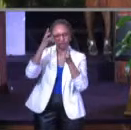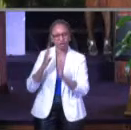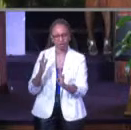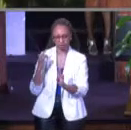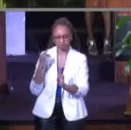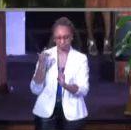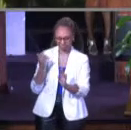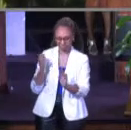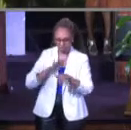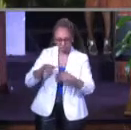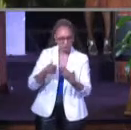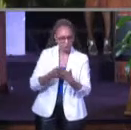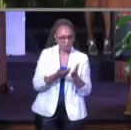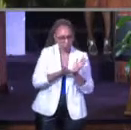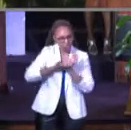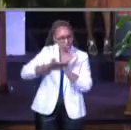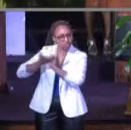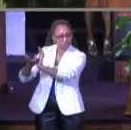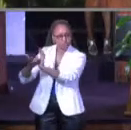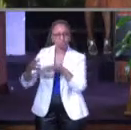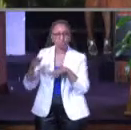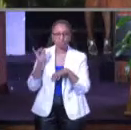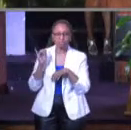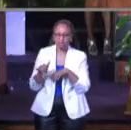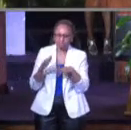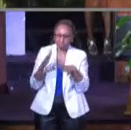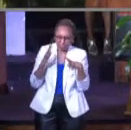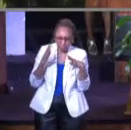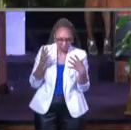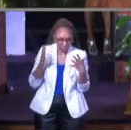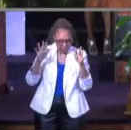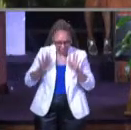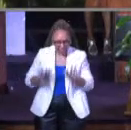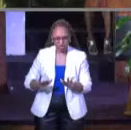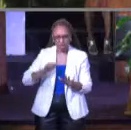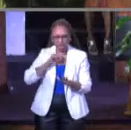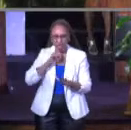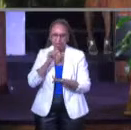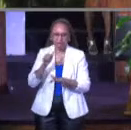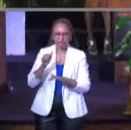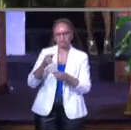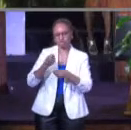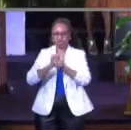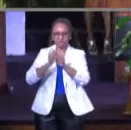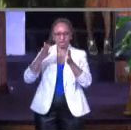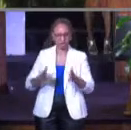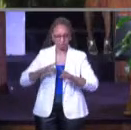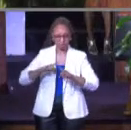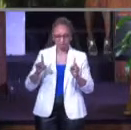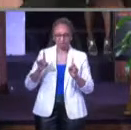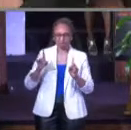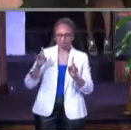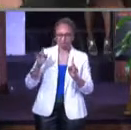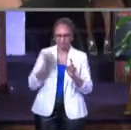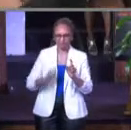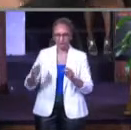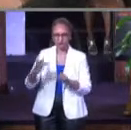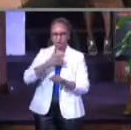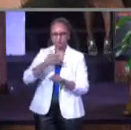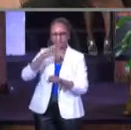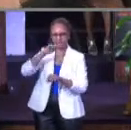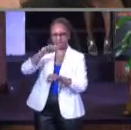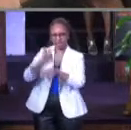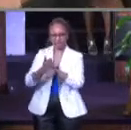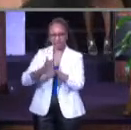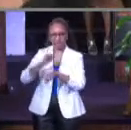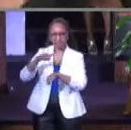you. And it is in the matchless, incomparable name of the uncreated creator. And every heart say amen.